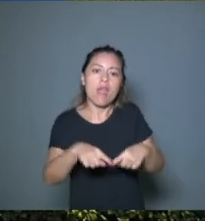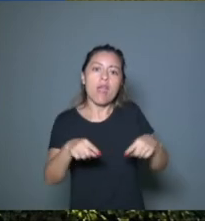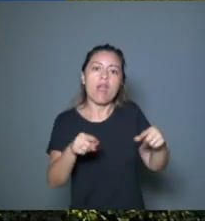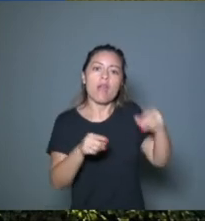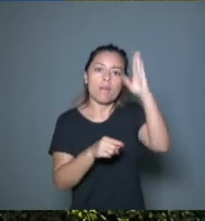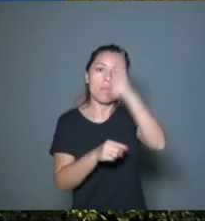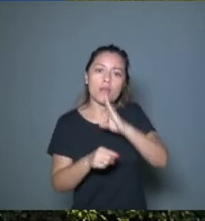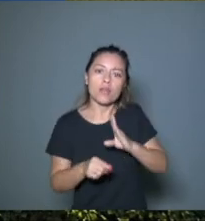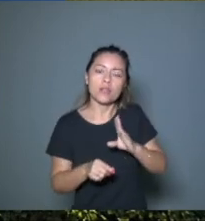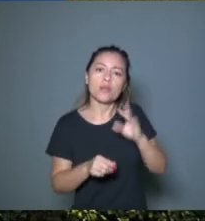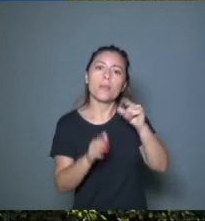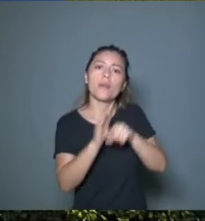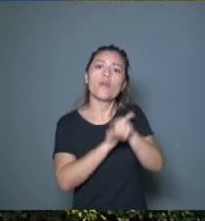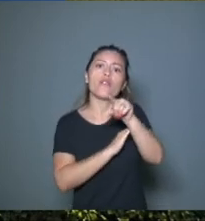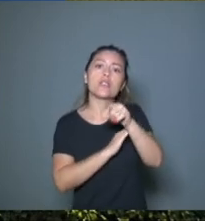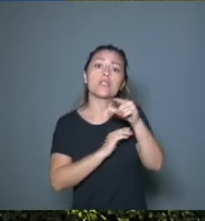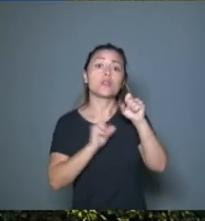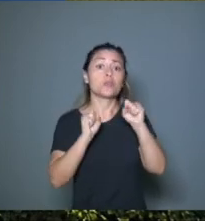the new